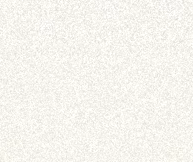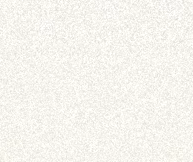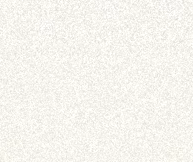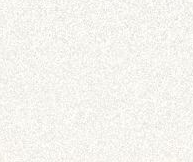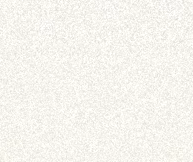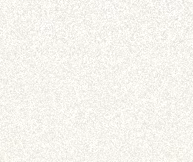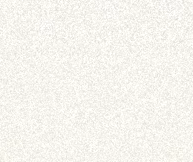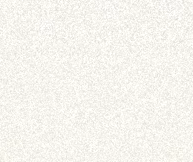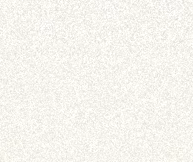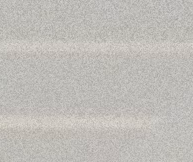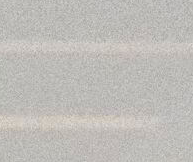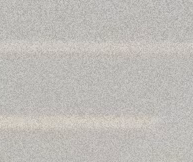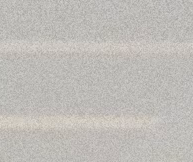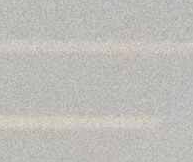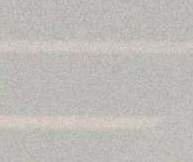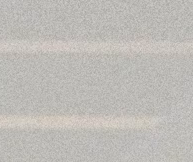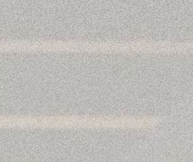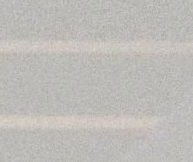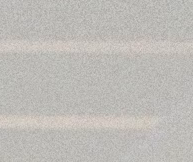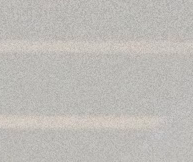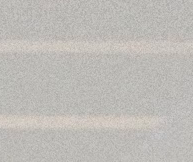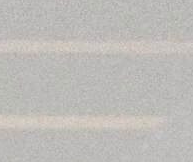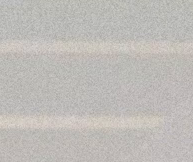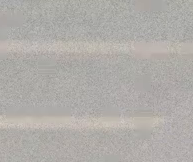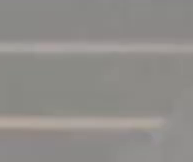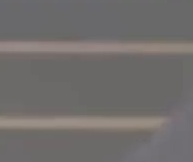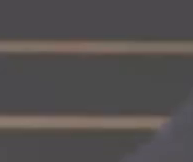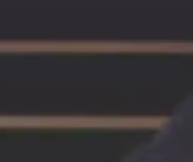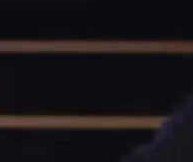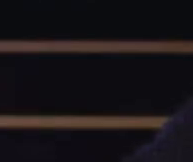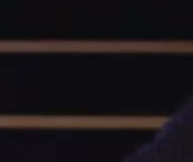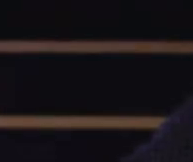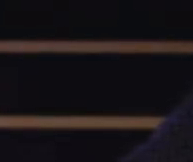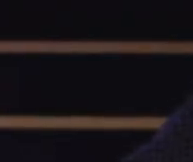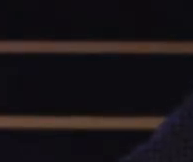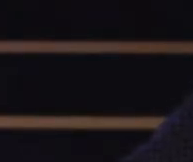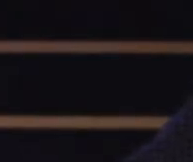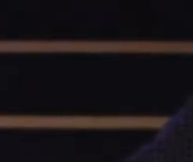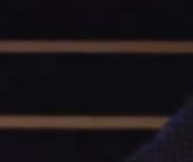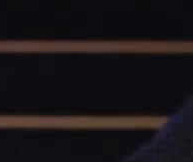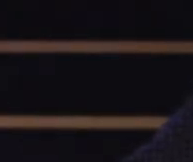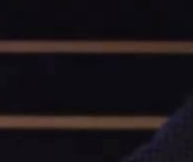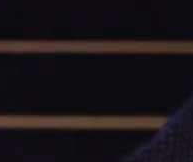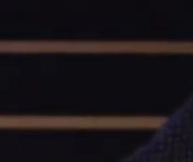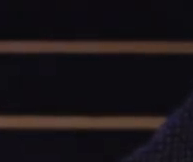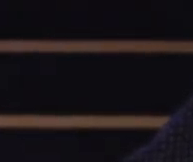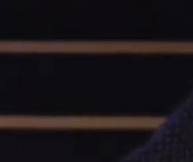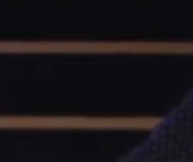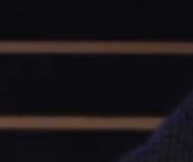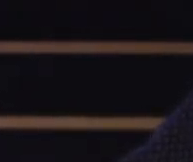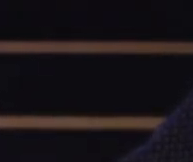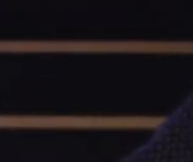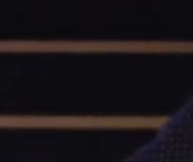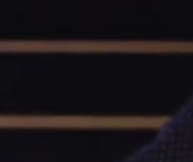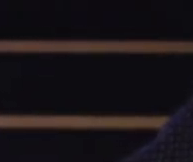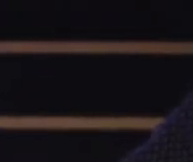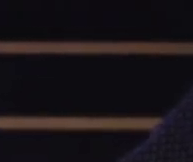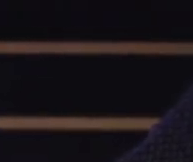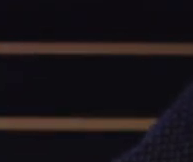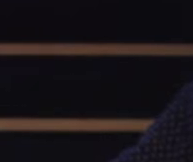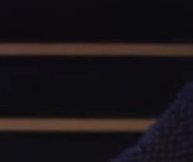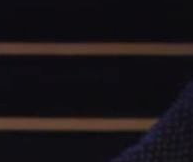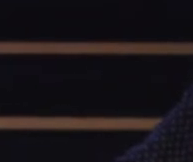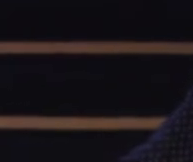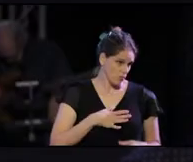with you. We've got a few opportunities coming up in the life of our church to get plugged in for certain things that might